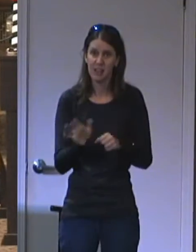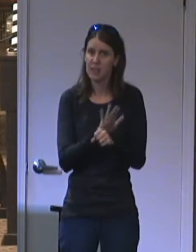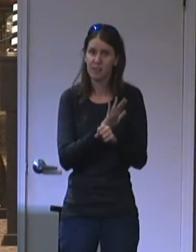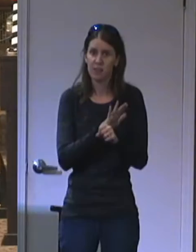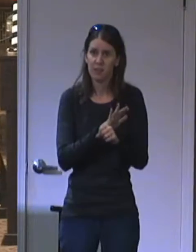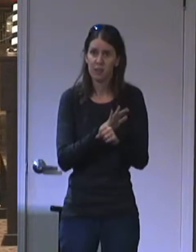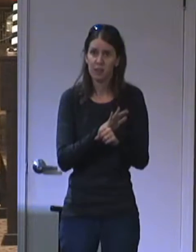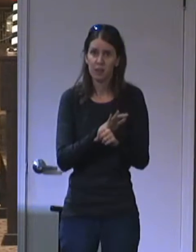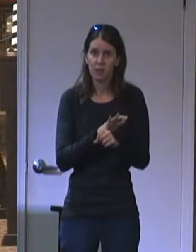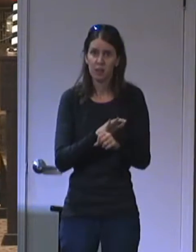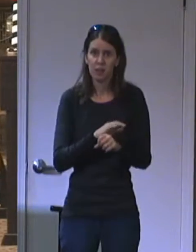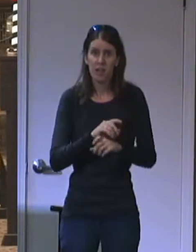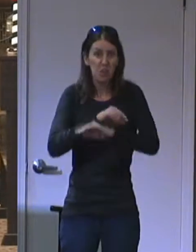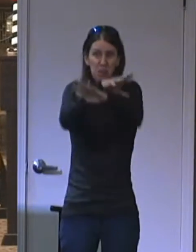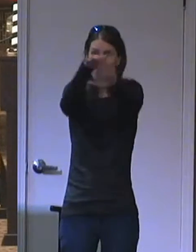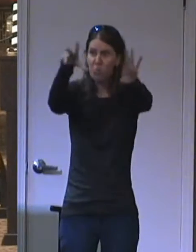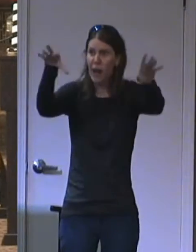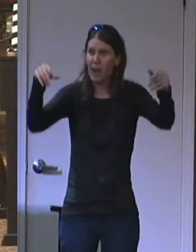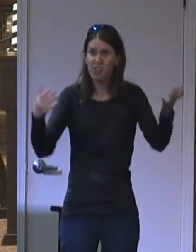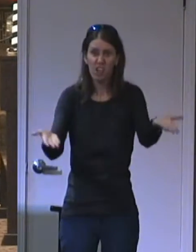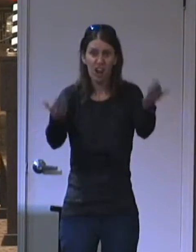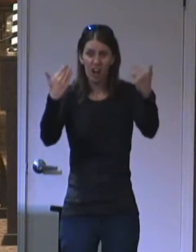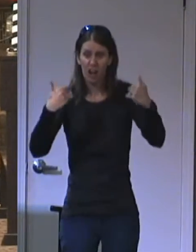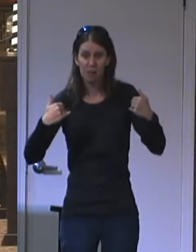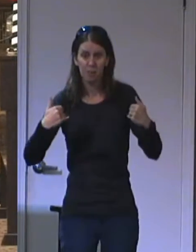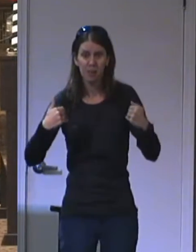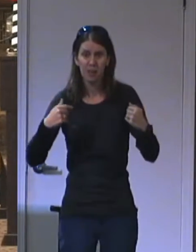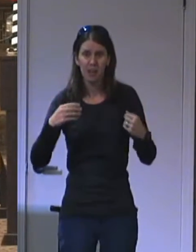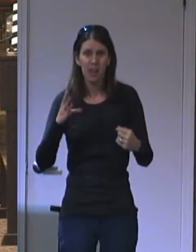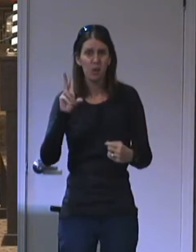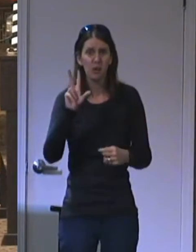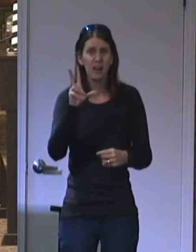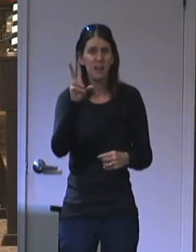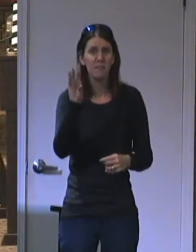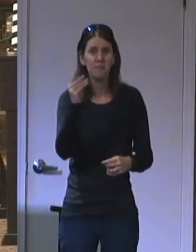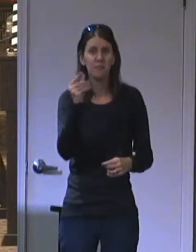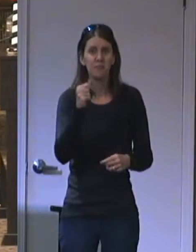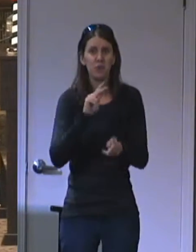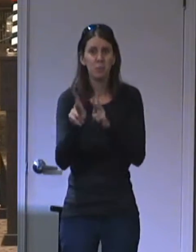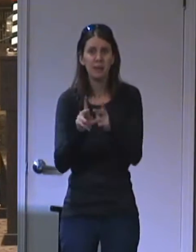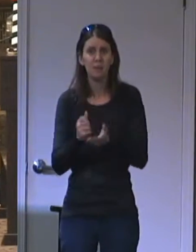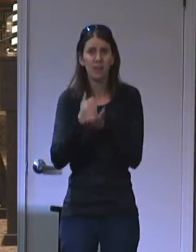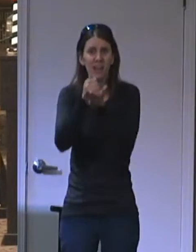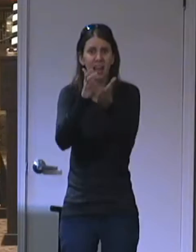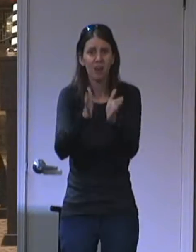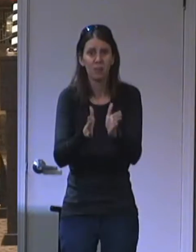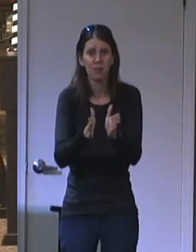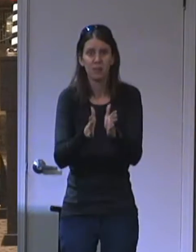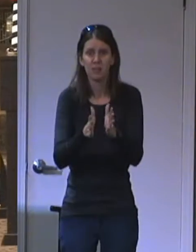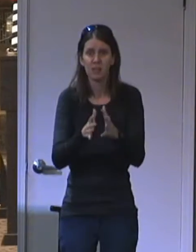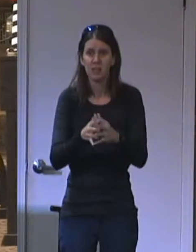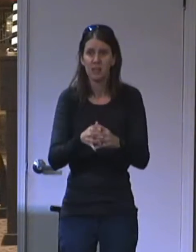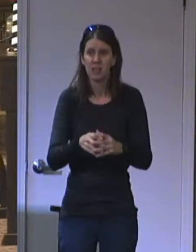so inundated, we couldn't hardly take care of them. It came out so quickly.